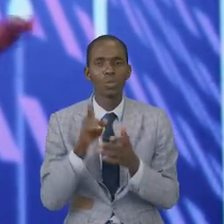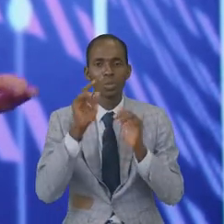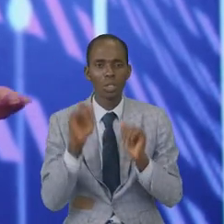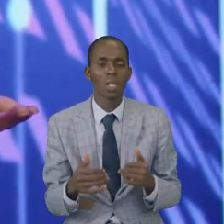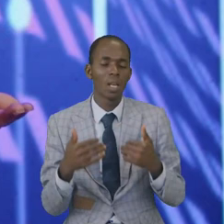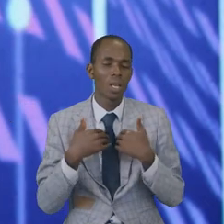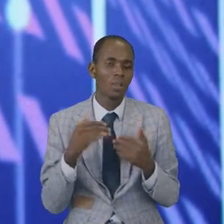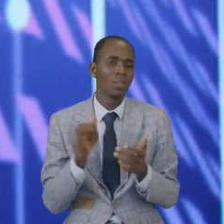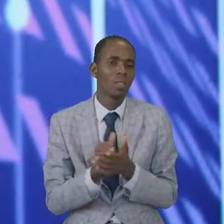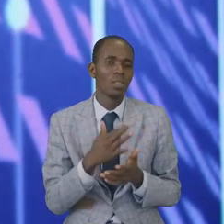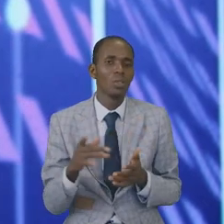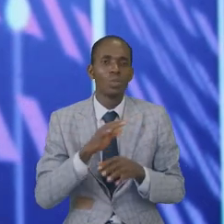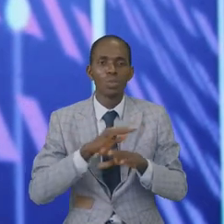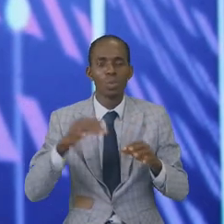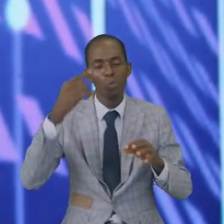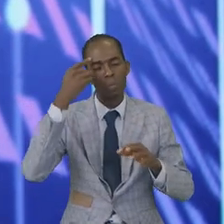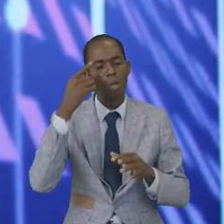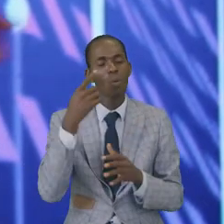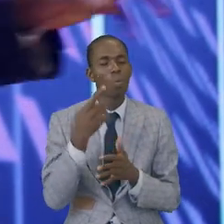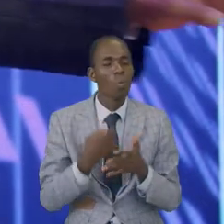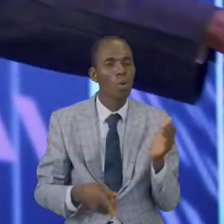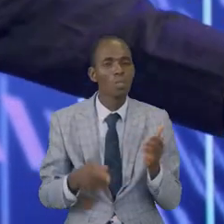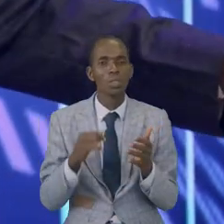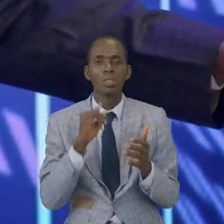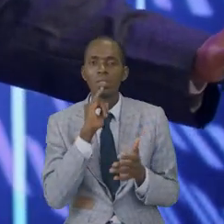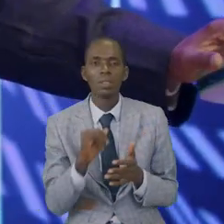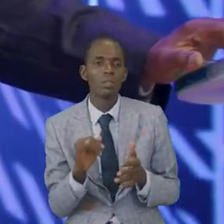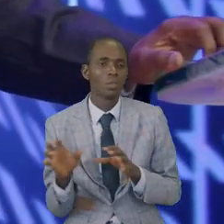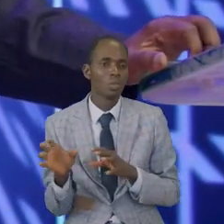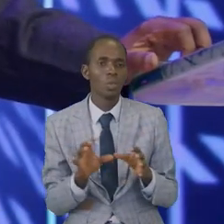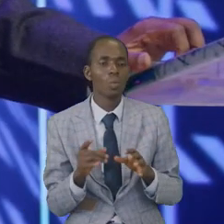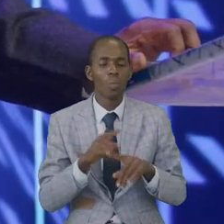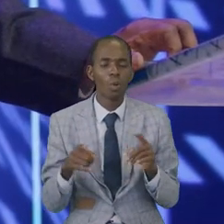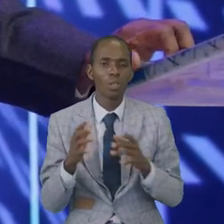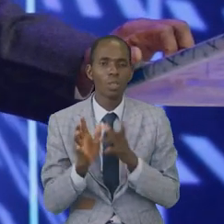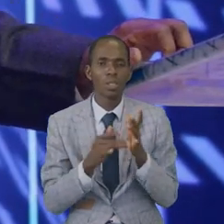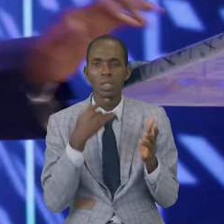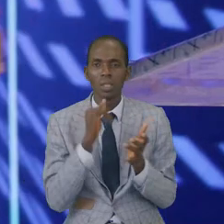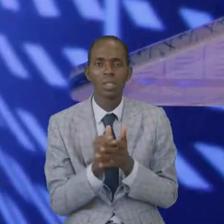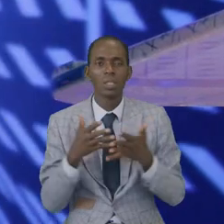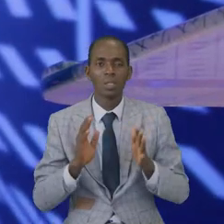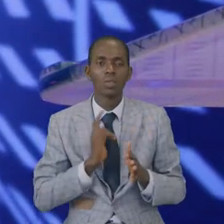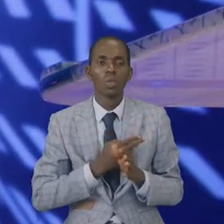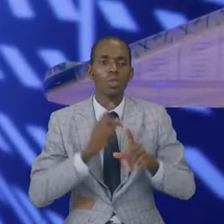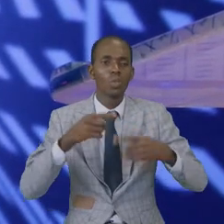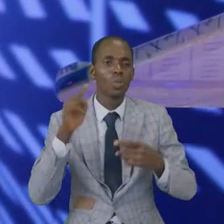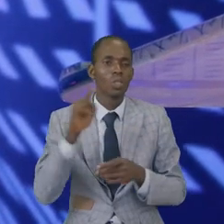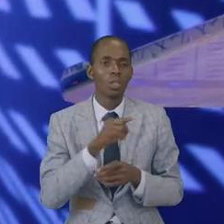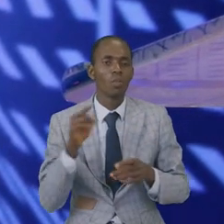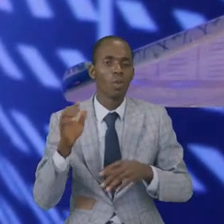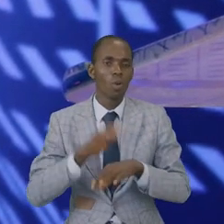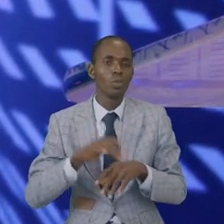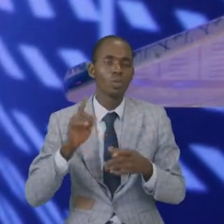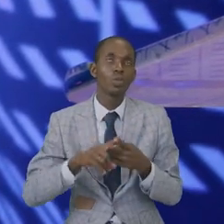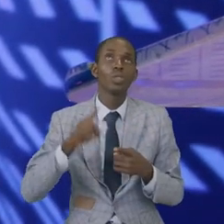thing. You don't mind what ridicule and what they say. It says, let us go forth therefore unto